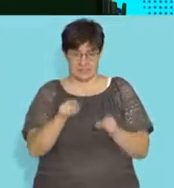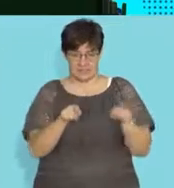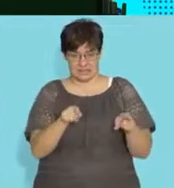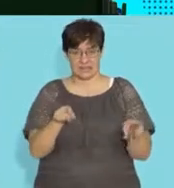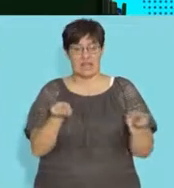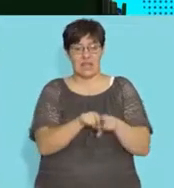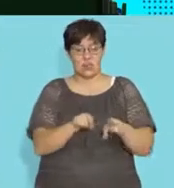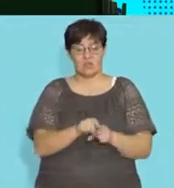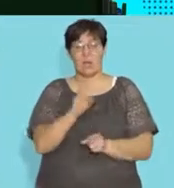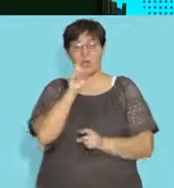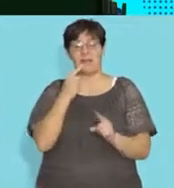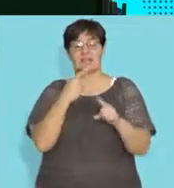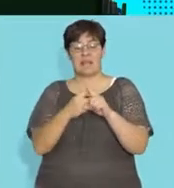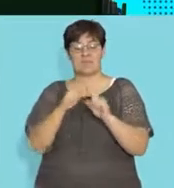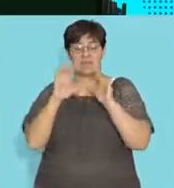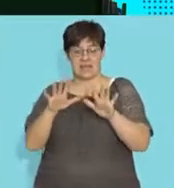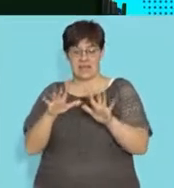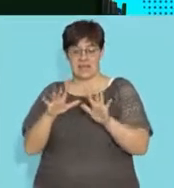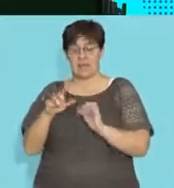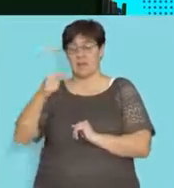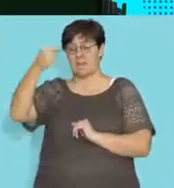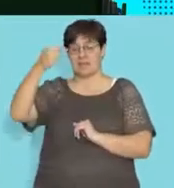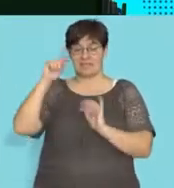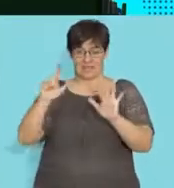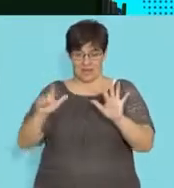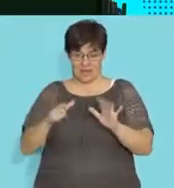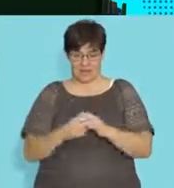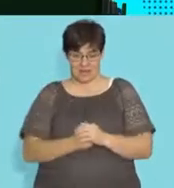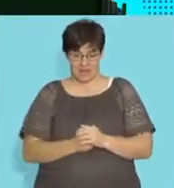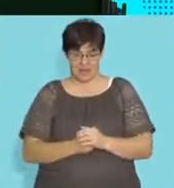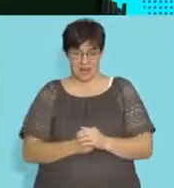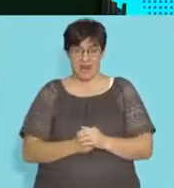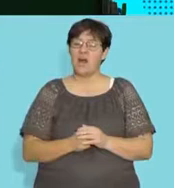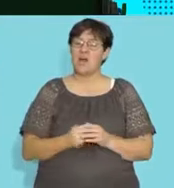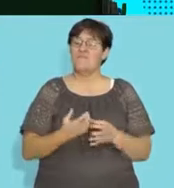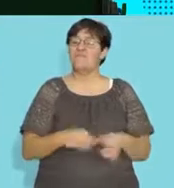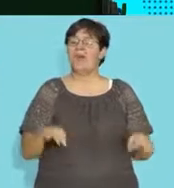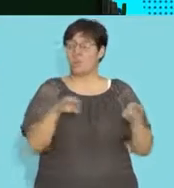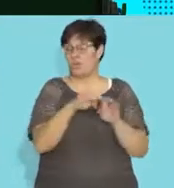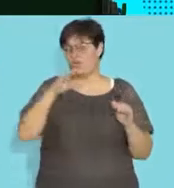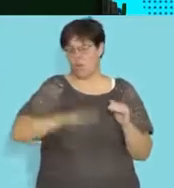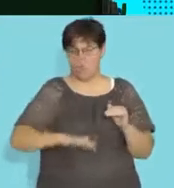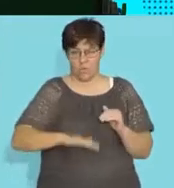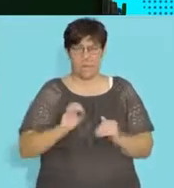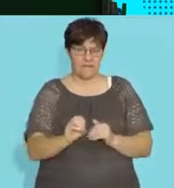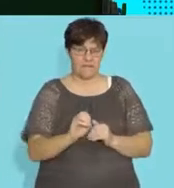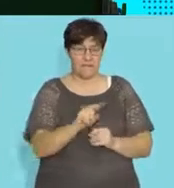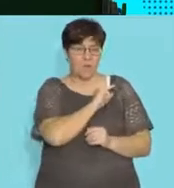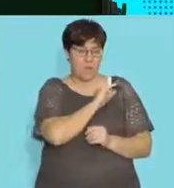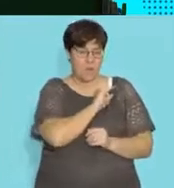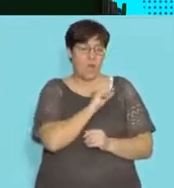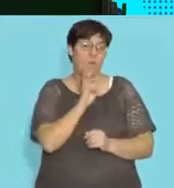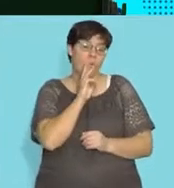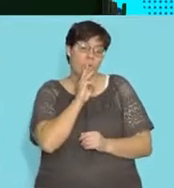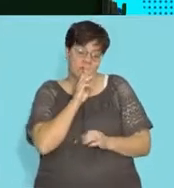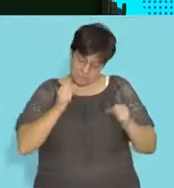that is equal to 1 times 10 to the power minus 7. It's a very, very low value, but that is because